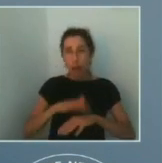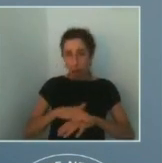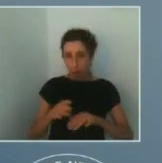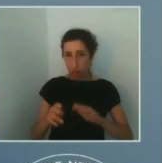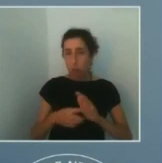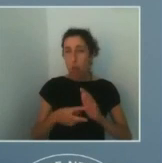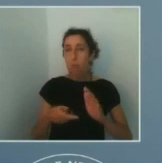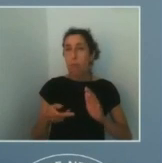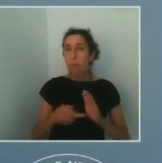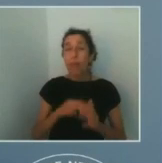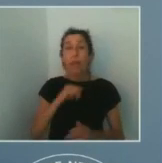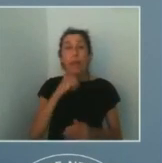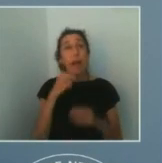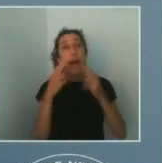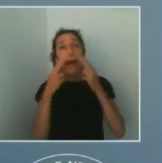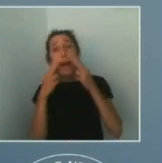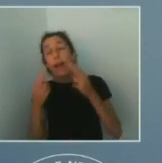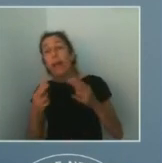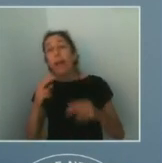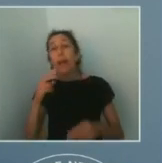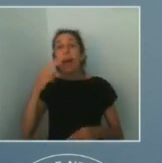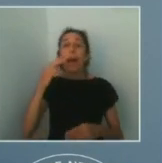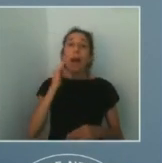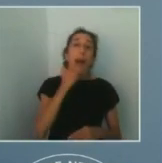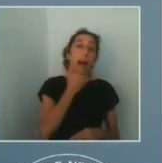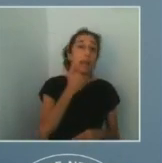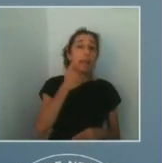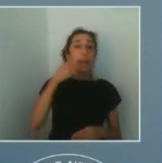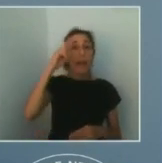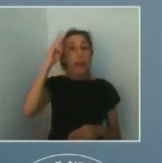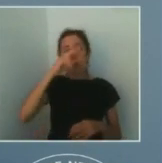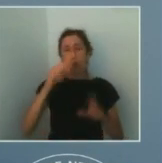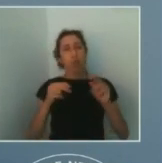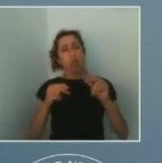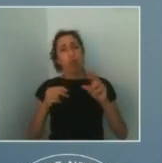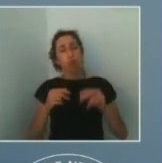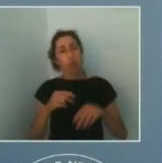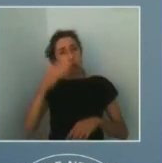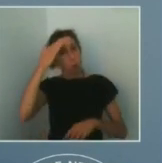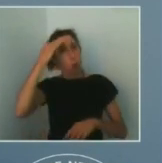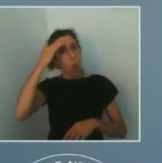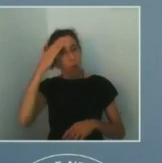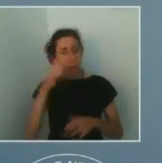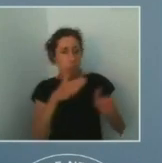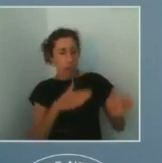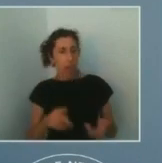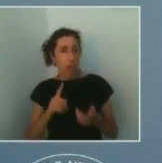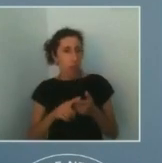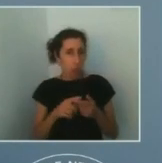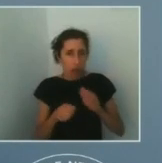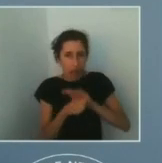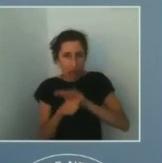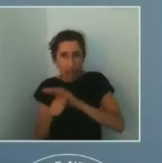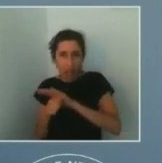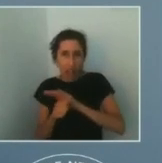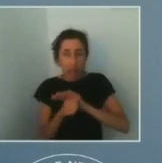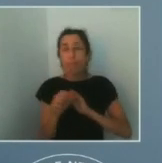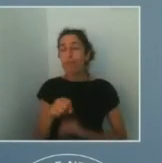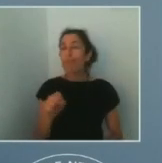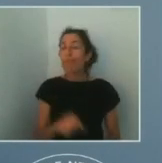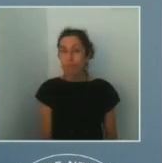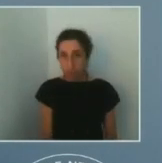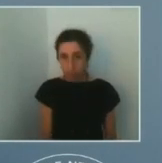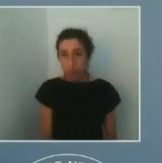Meadows. This was a baseless, premeditated attack on our organization and the Second Amendment freedoms it fights